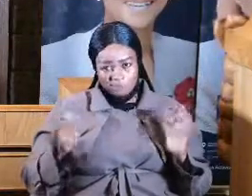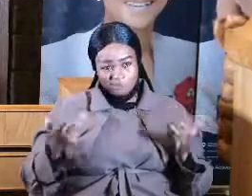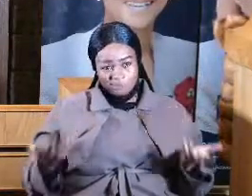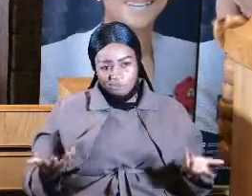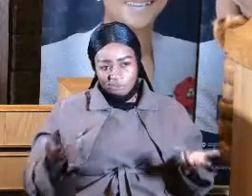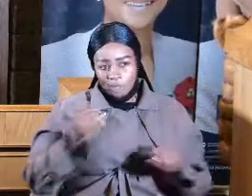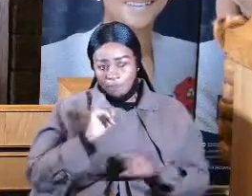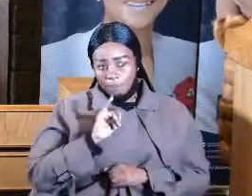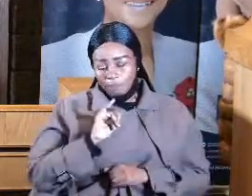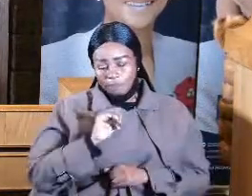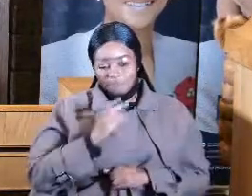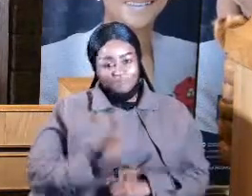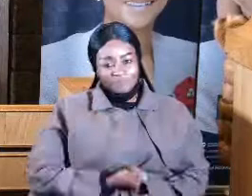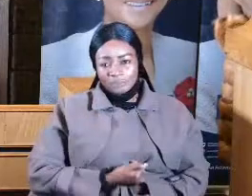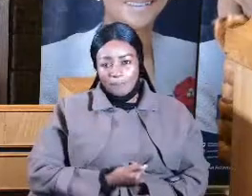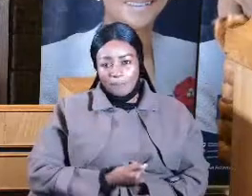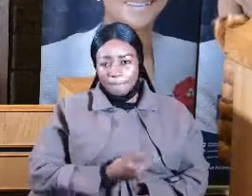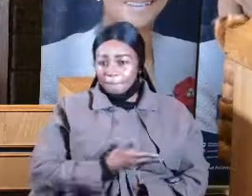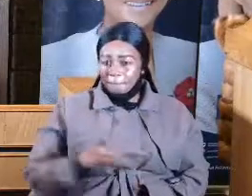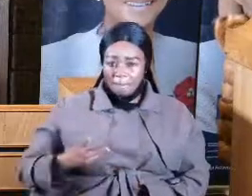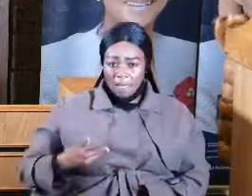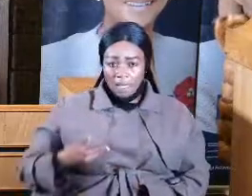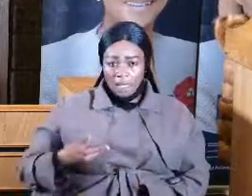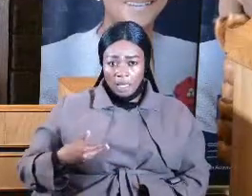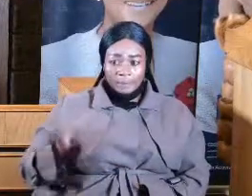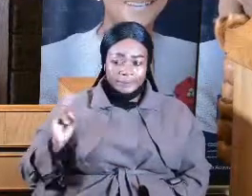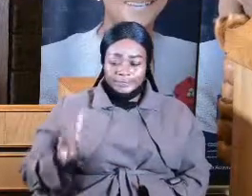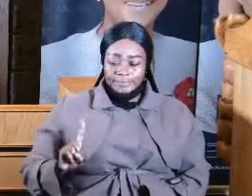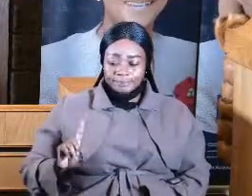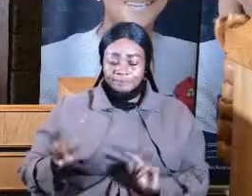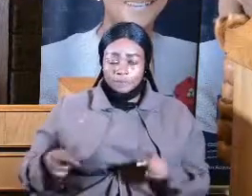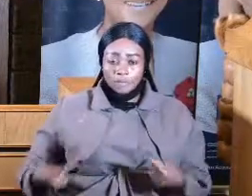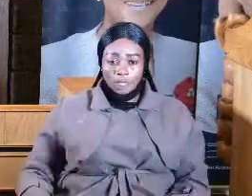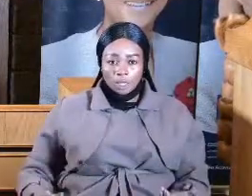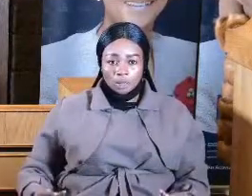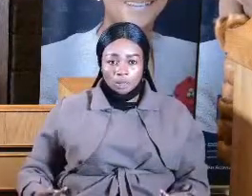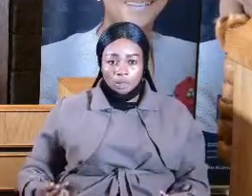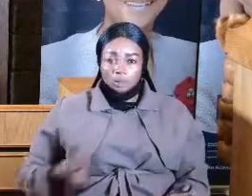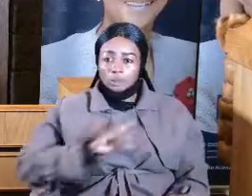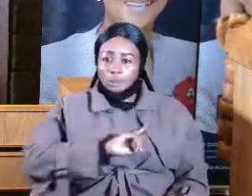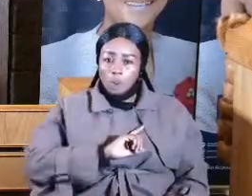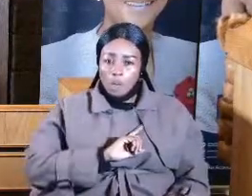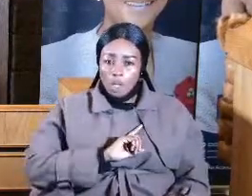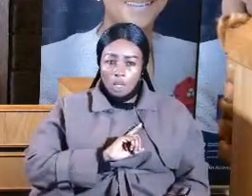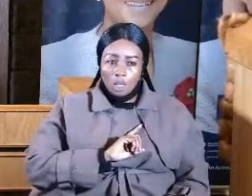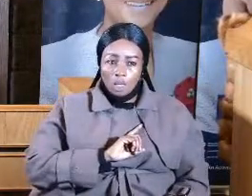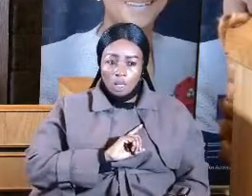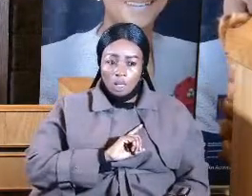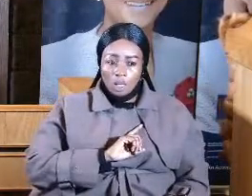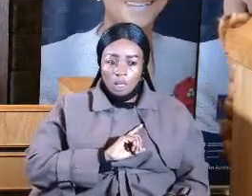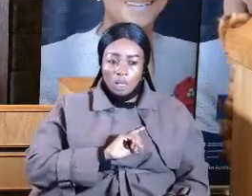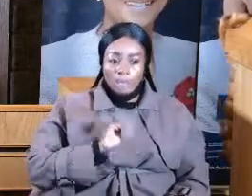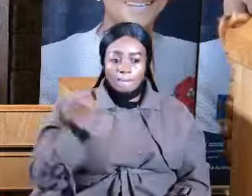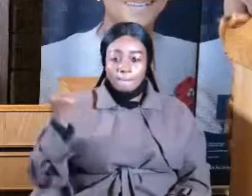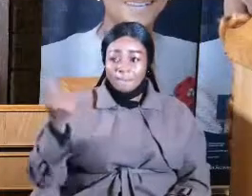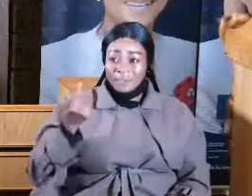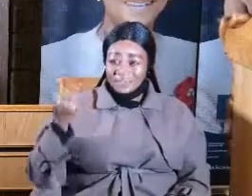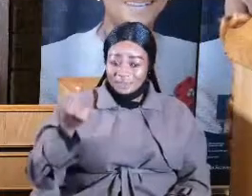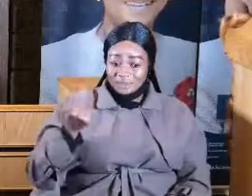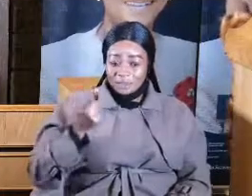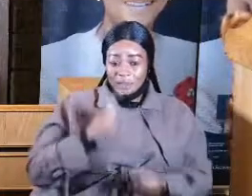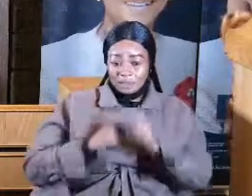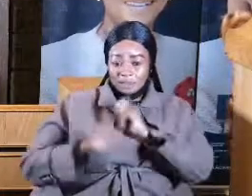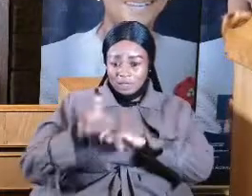Unfortunately, Mme Muroka won't be here because of the untimely passing of the principal traditional